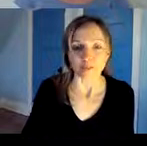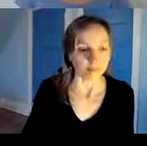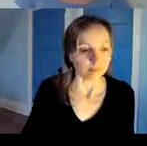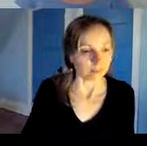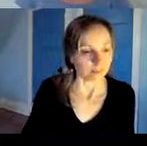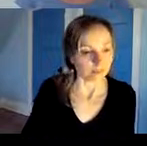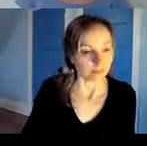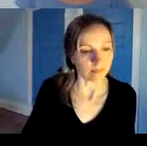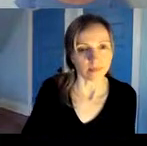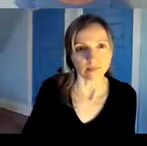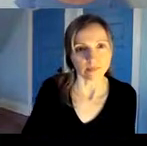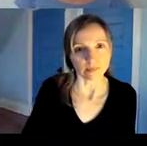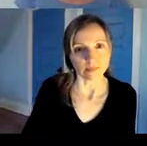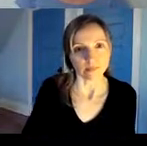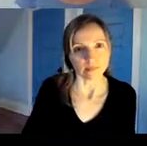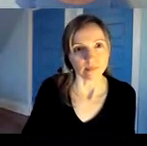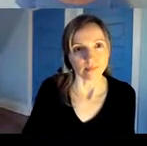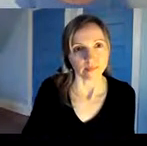milkweed.